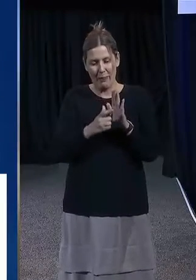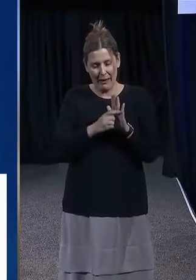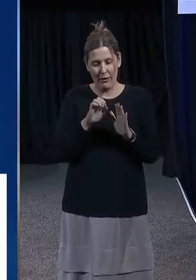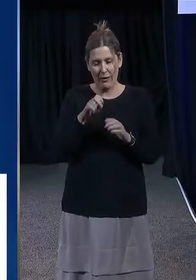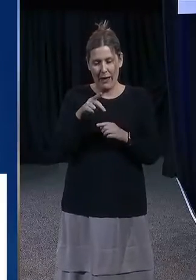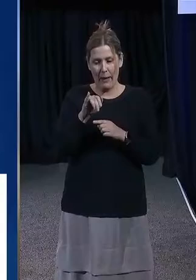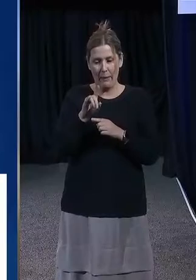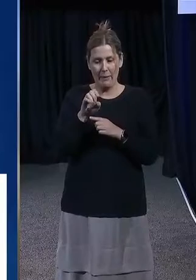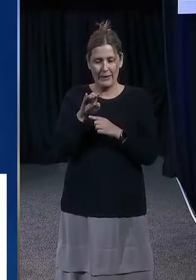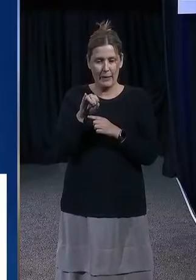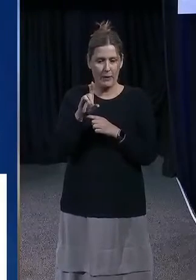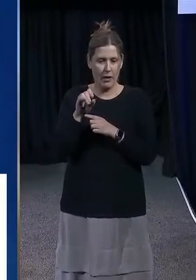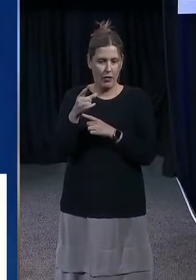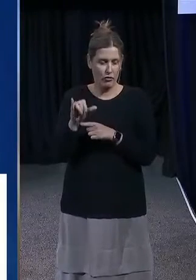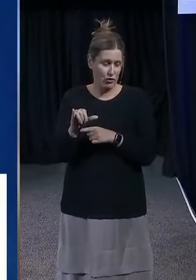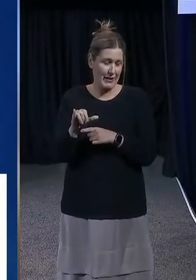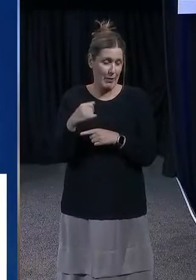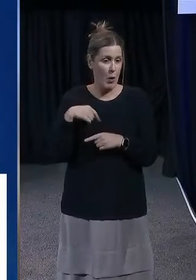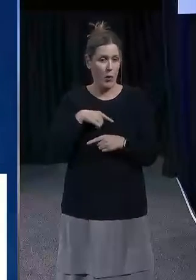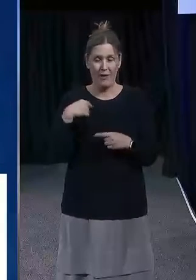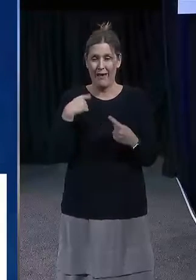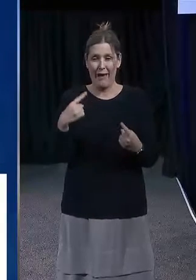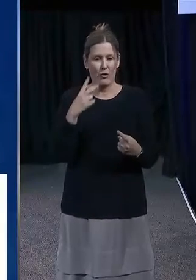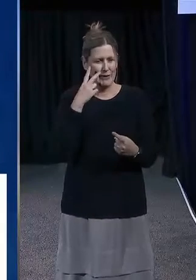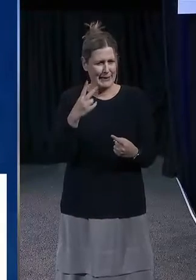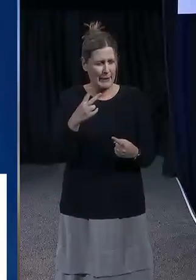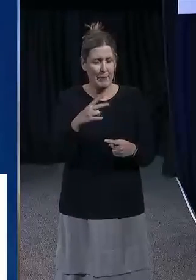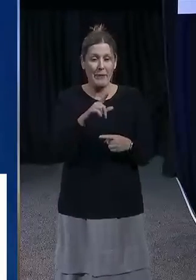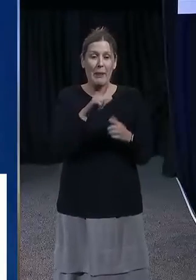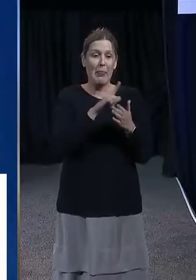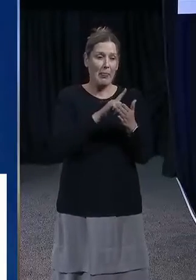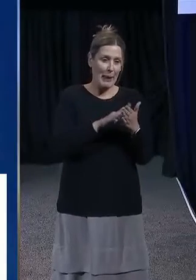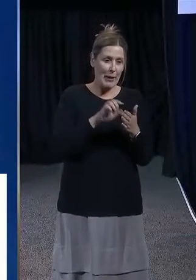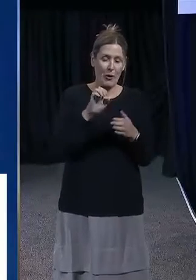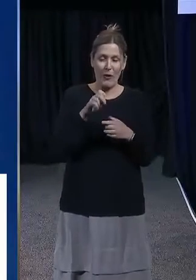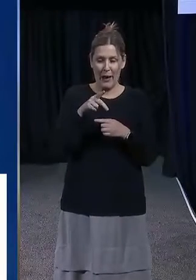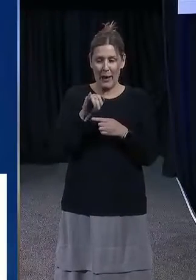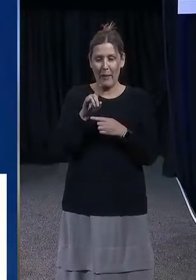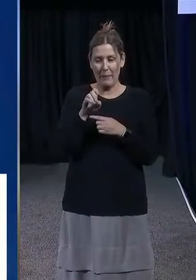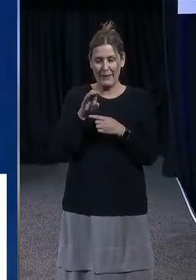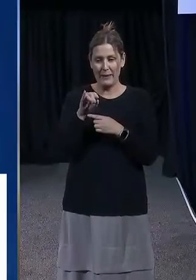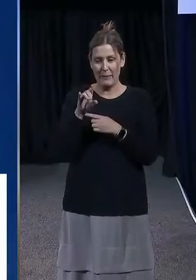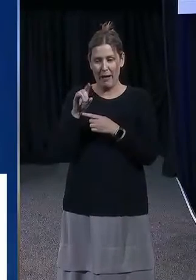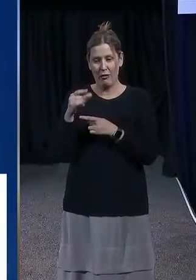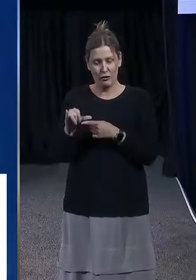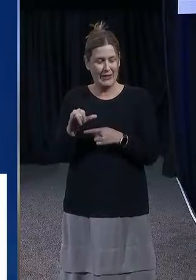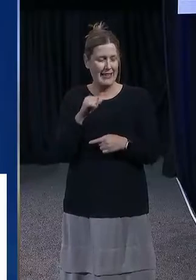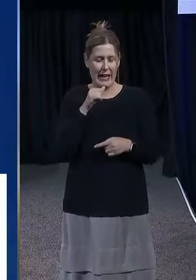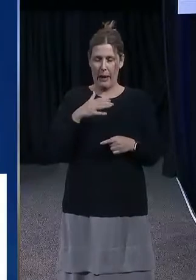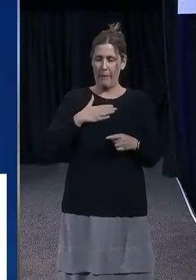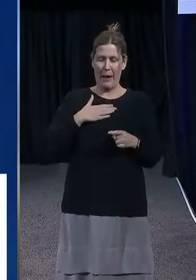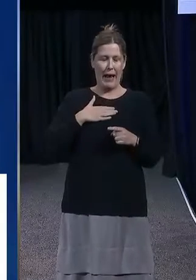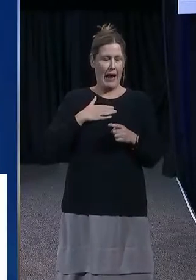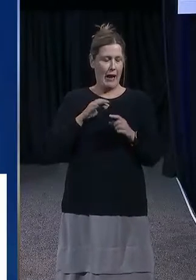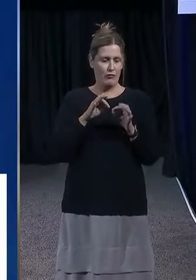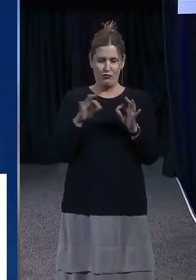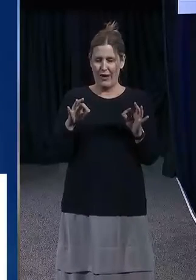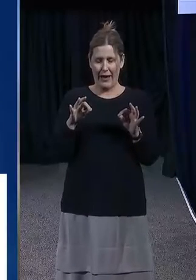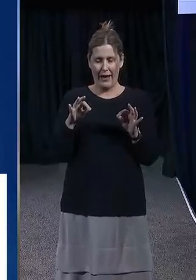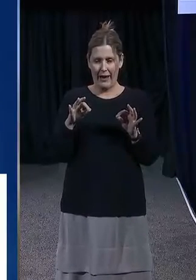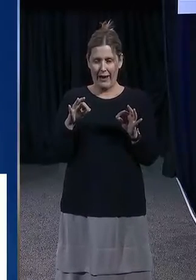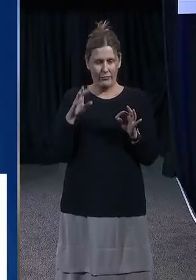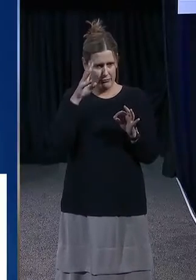law has ever seen. So legal epidemiology, it's a term that I didn't coin. I